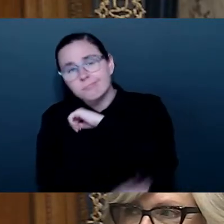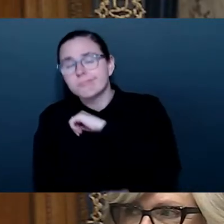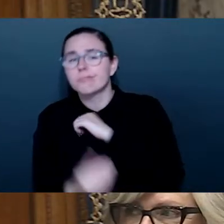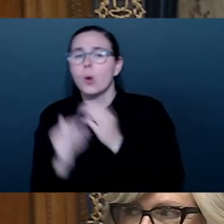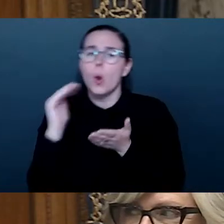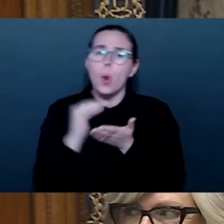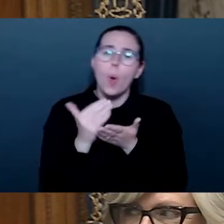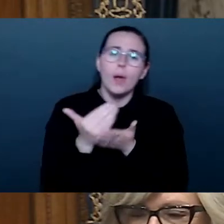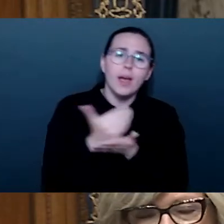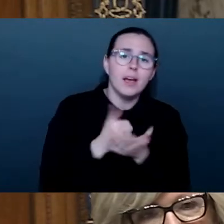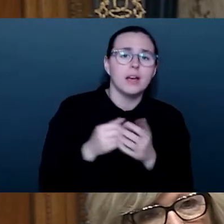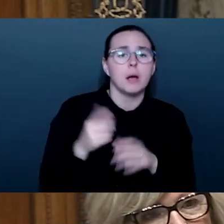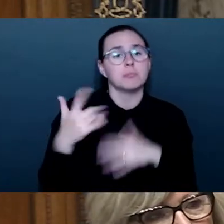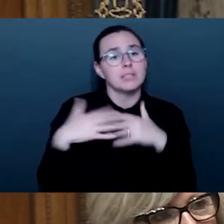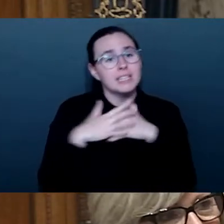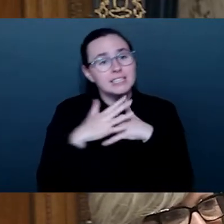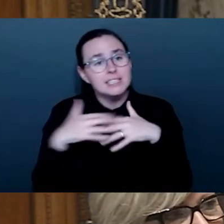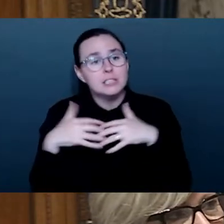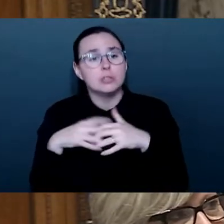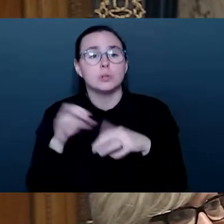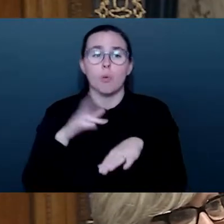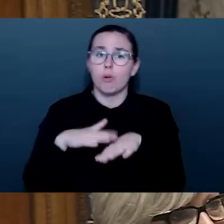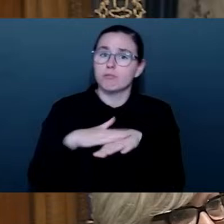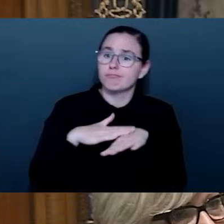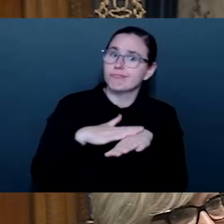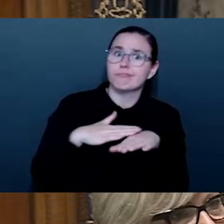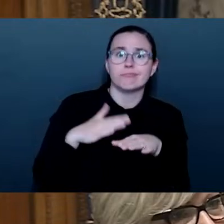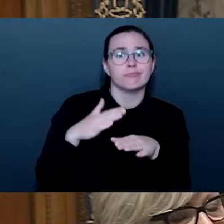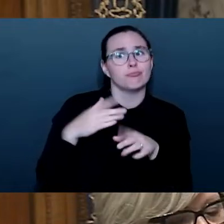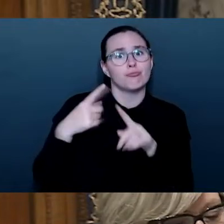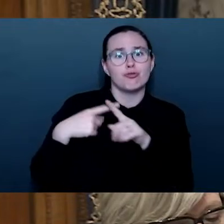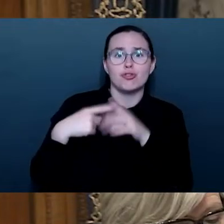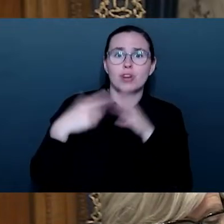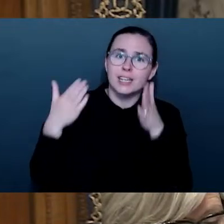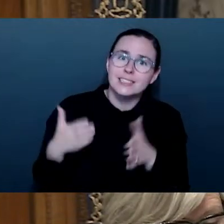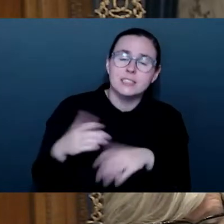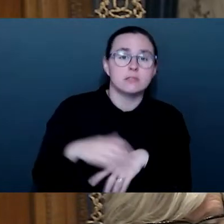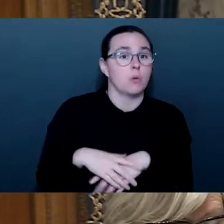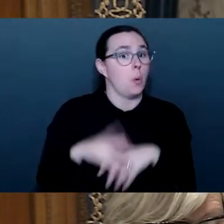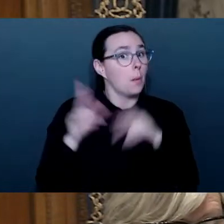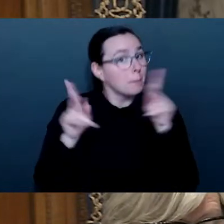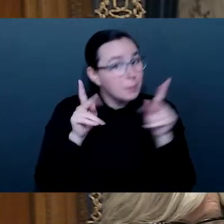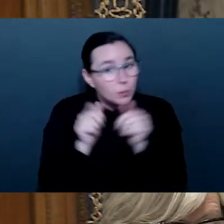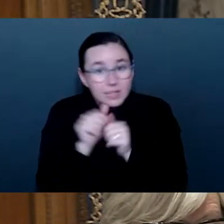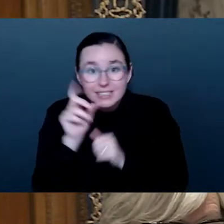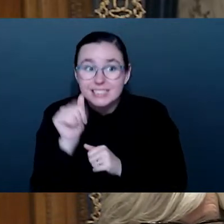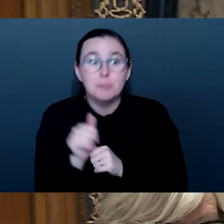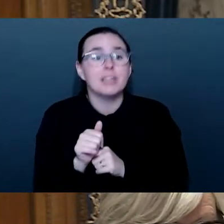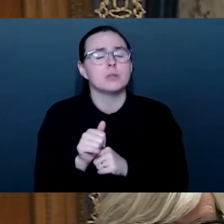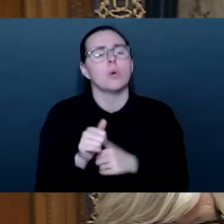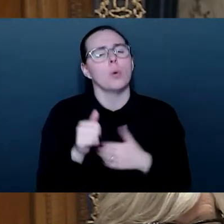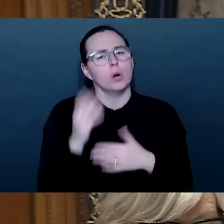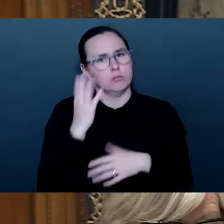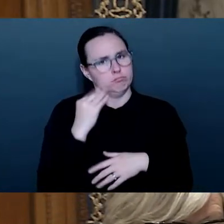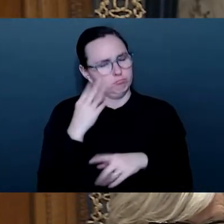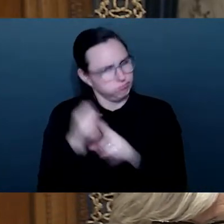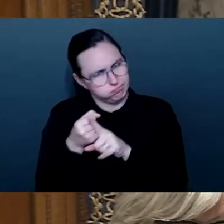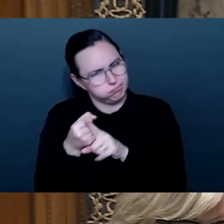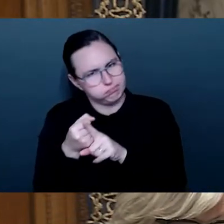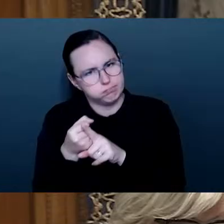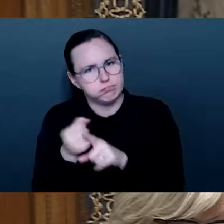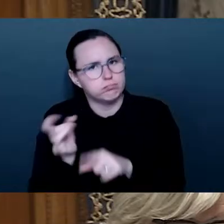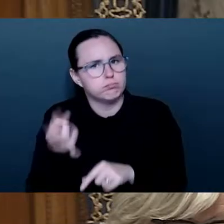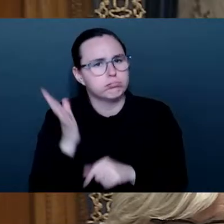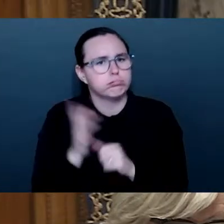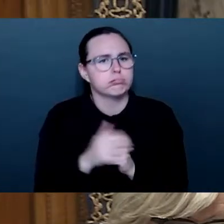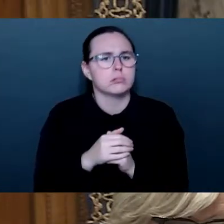and people with disabilities are hit hardest. Many are evicted directly into homelessness. Indeed, in